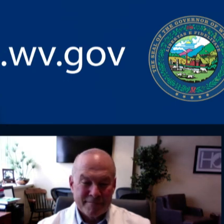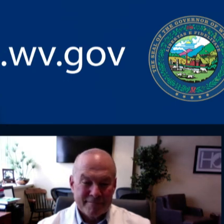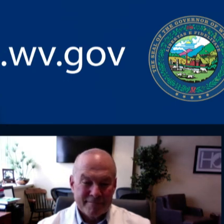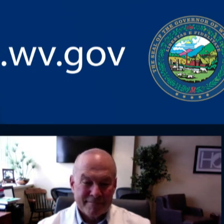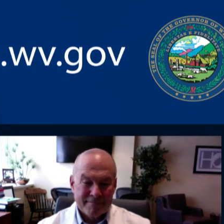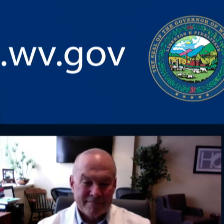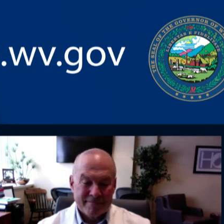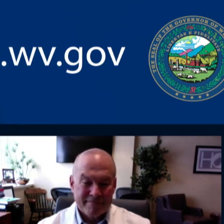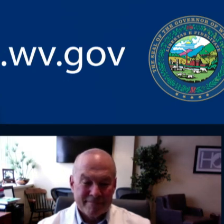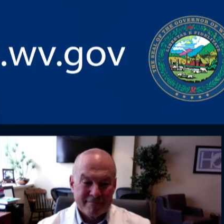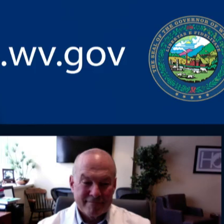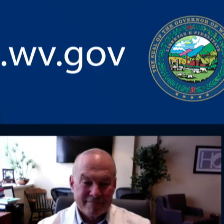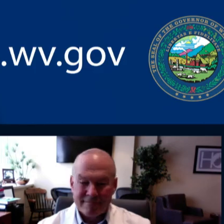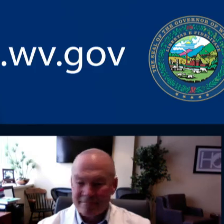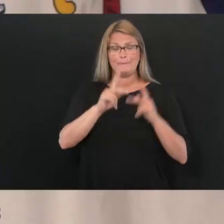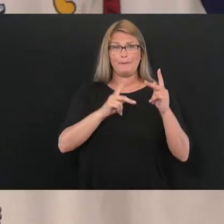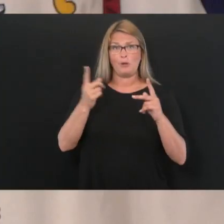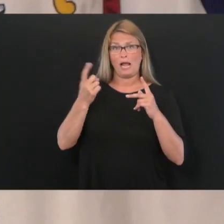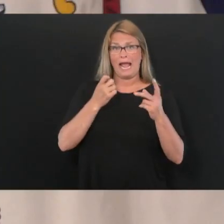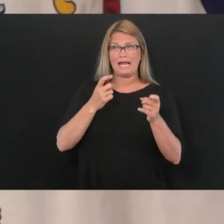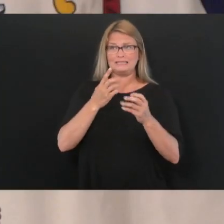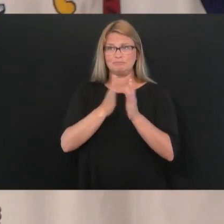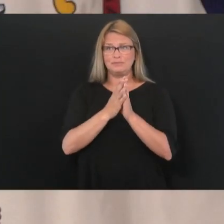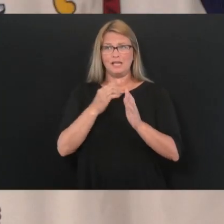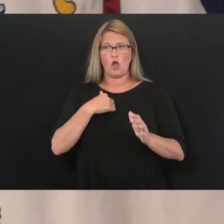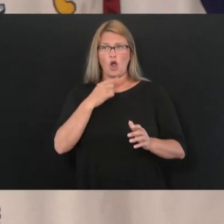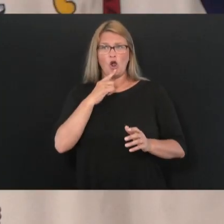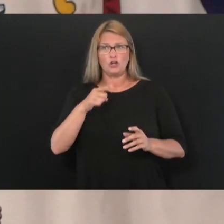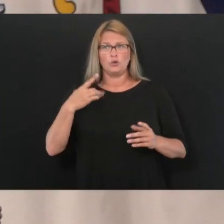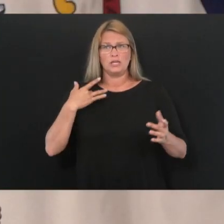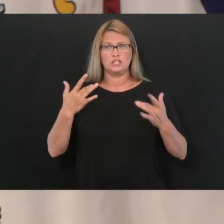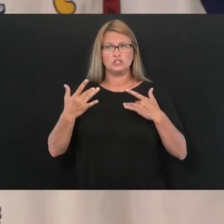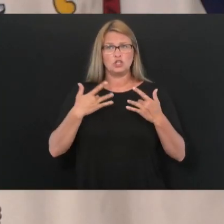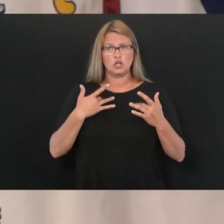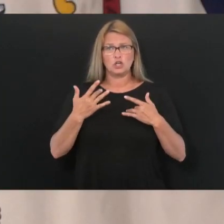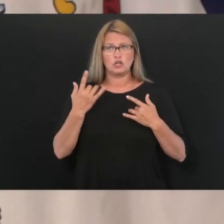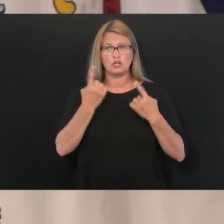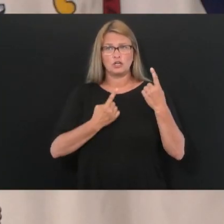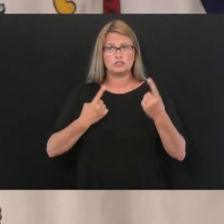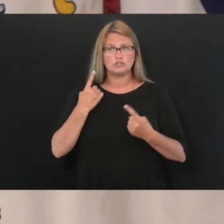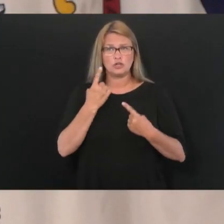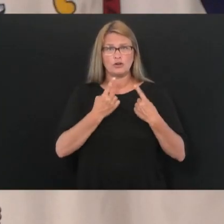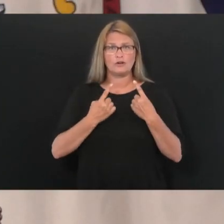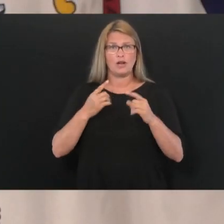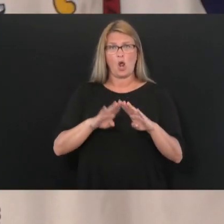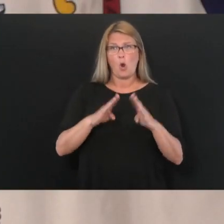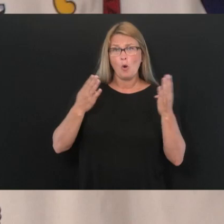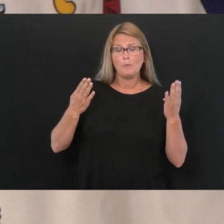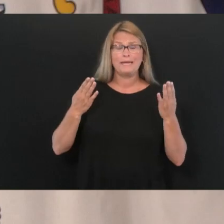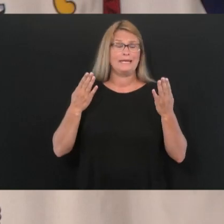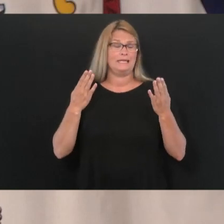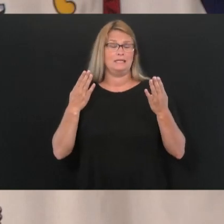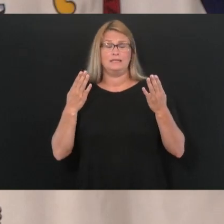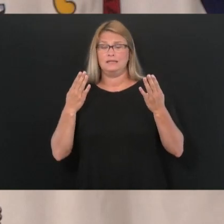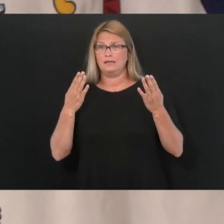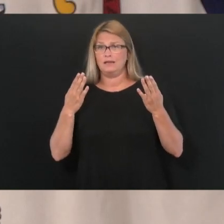I'm asked all the time, are you concerned about this level of reopening? Are you concerned about, this level of